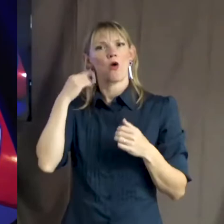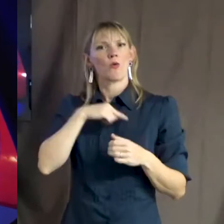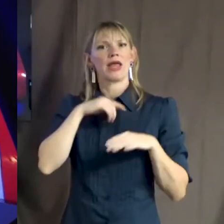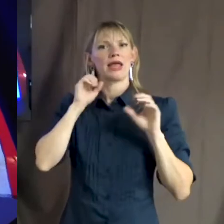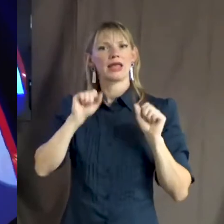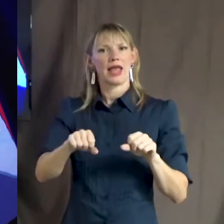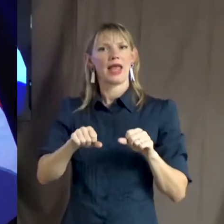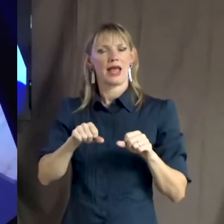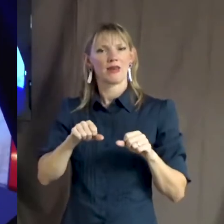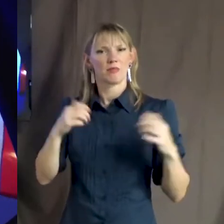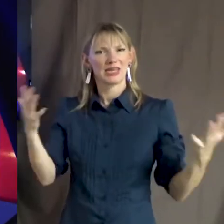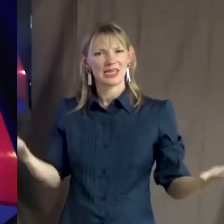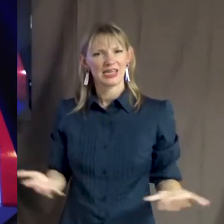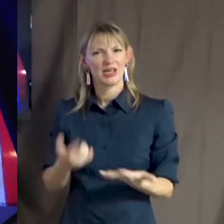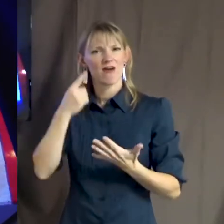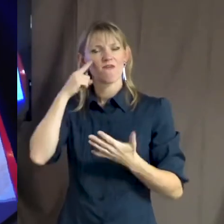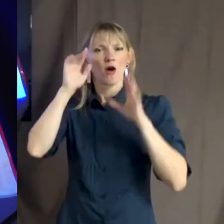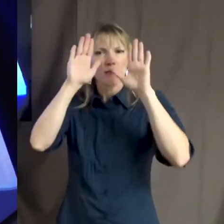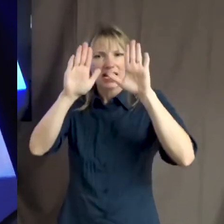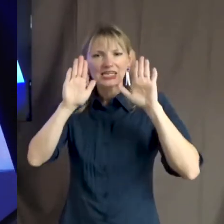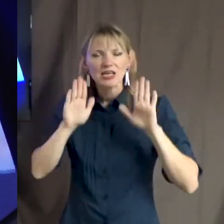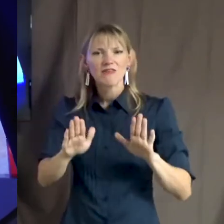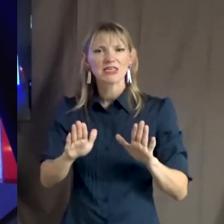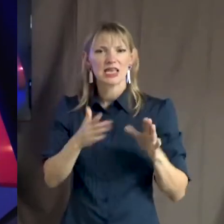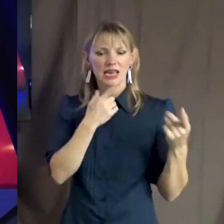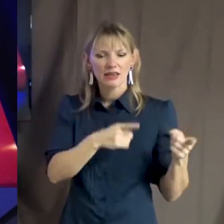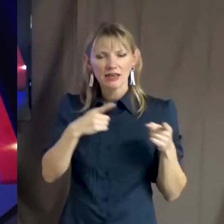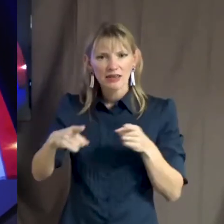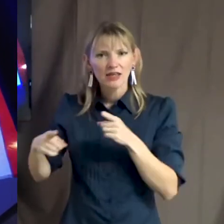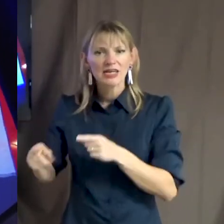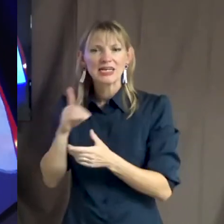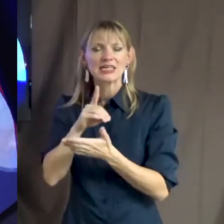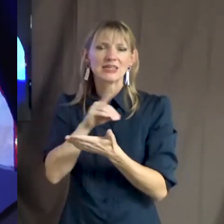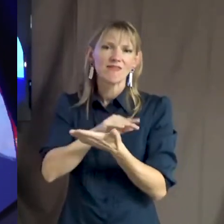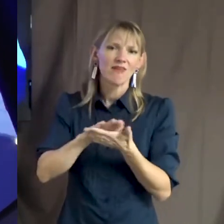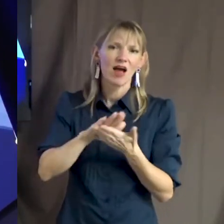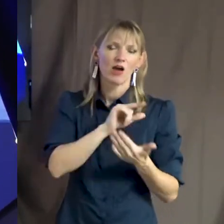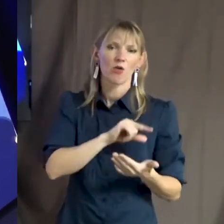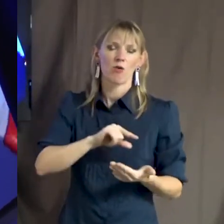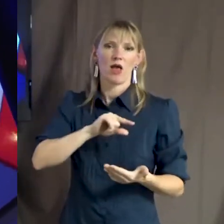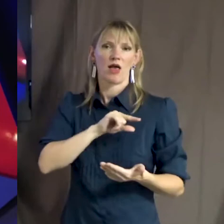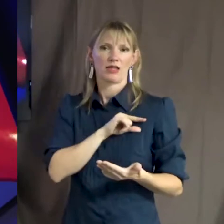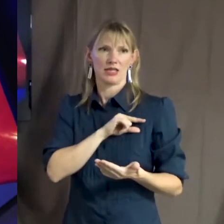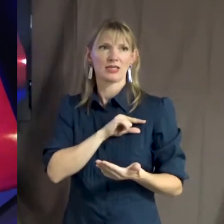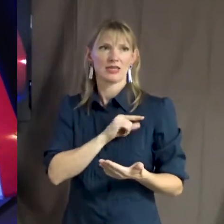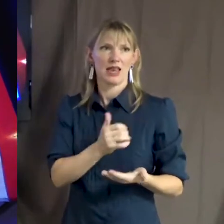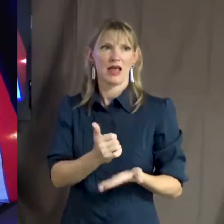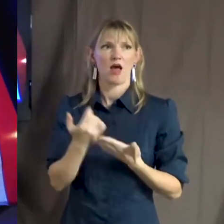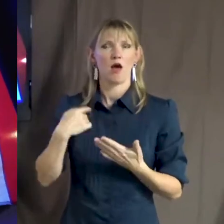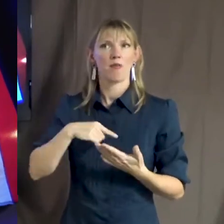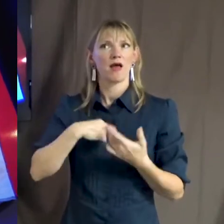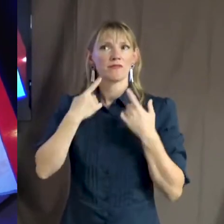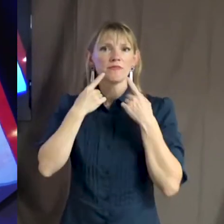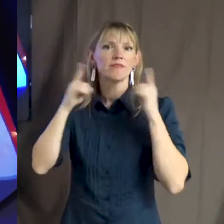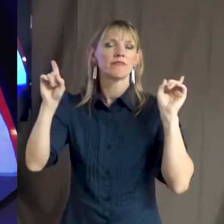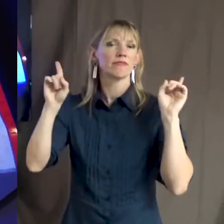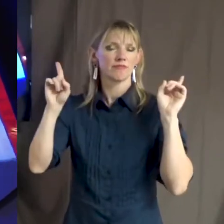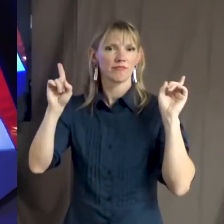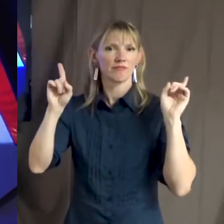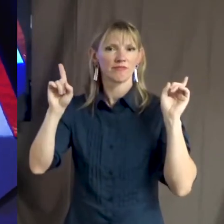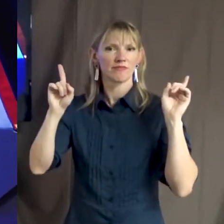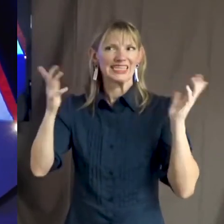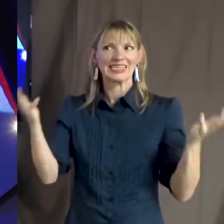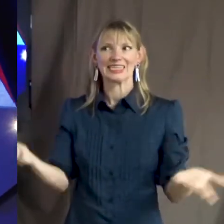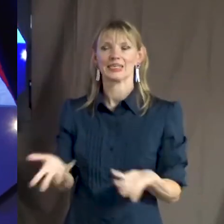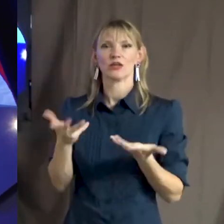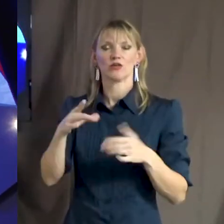the magnificent unfolding of those divine qualities that bring you and I into being, into this human form, into this